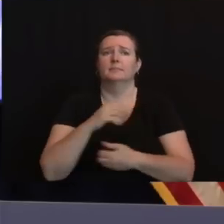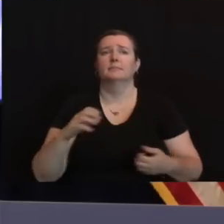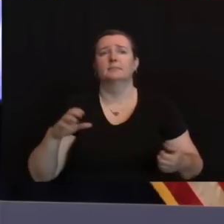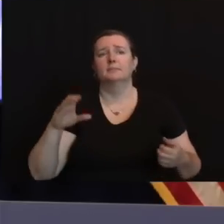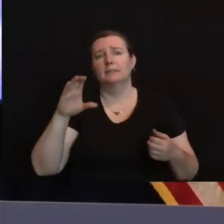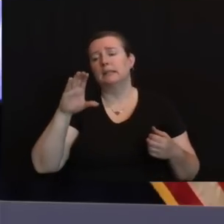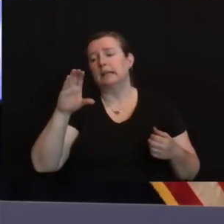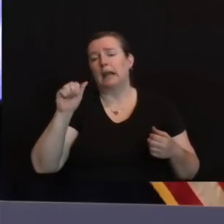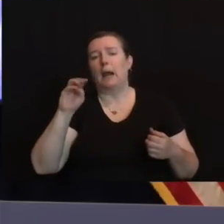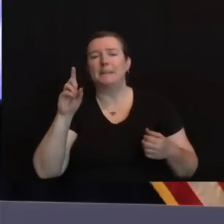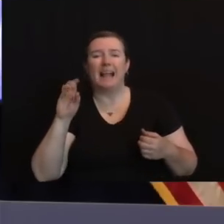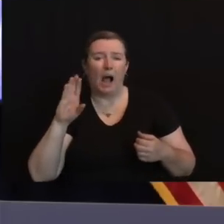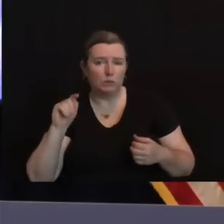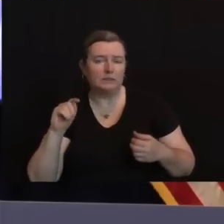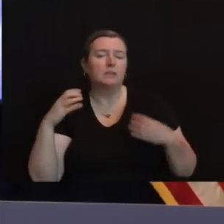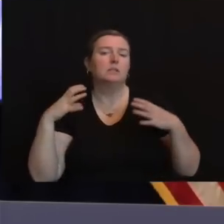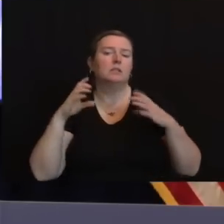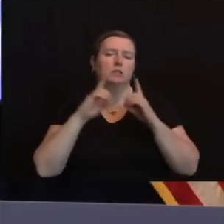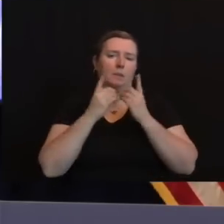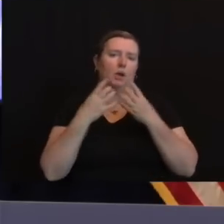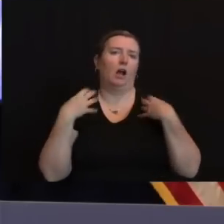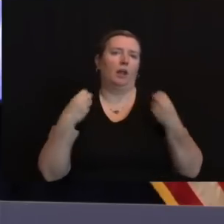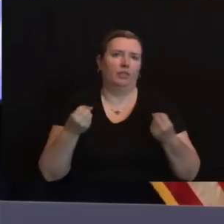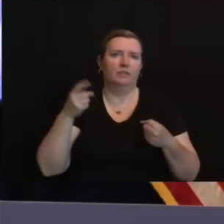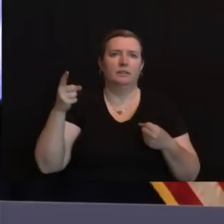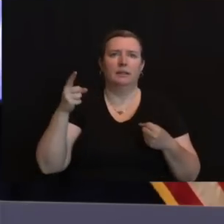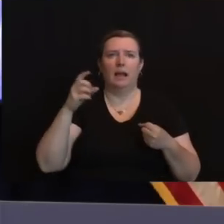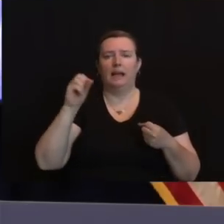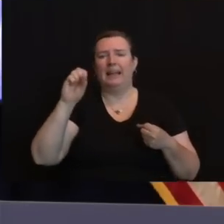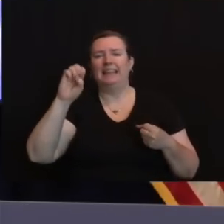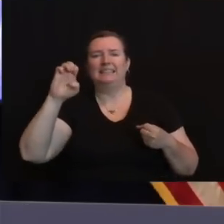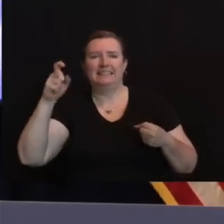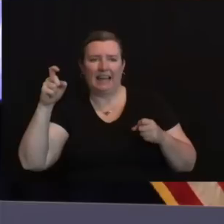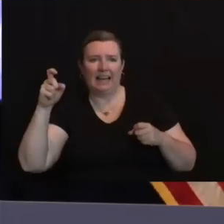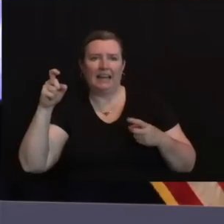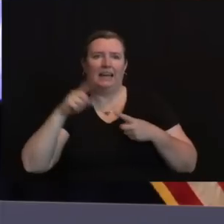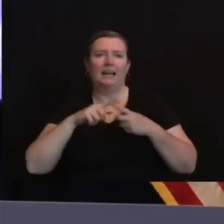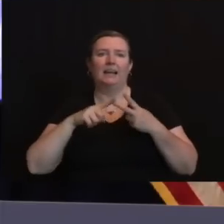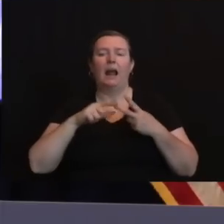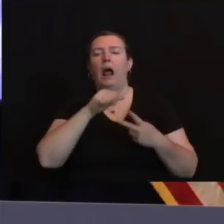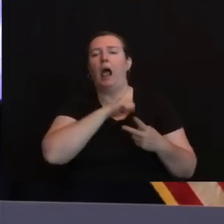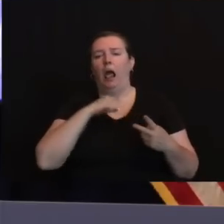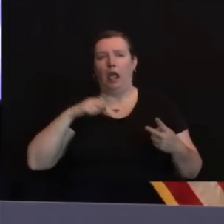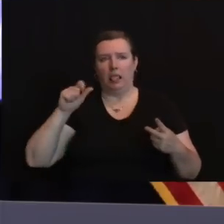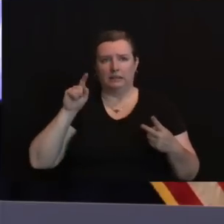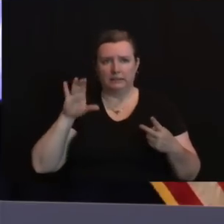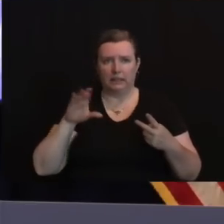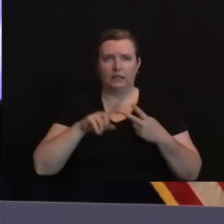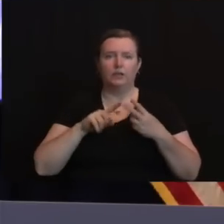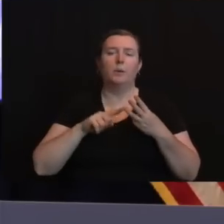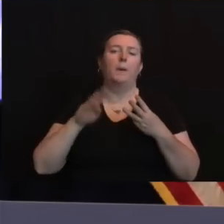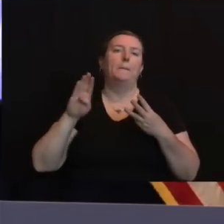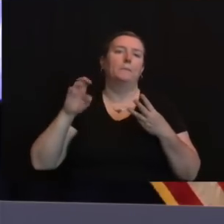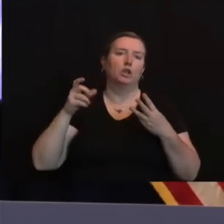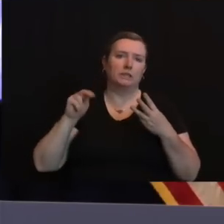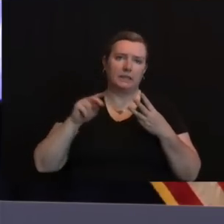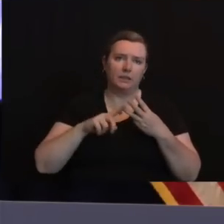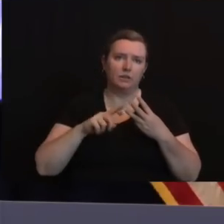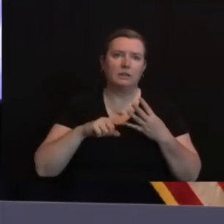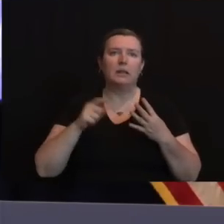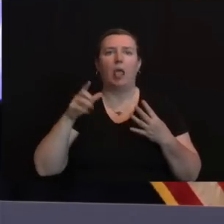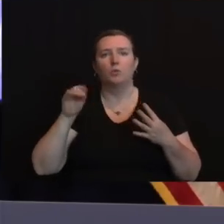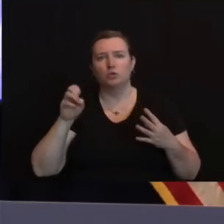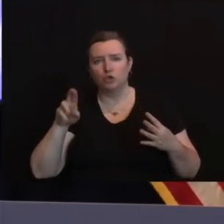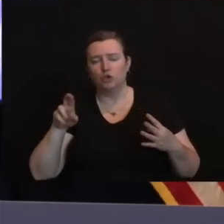Services and health departments in Essex, Atlantic, Burlington, Gloucester, Middlesex, Monmouth, and Salem